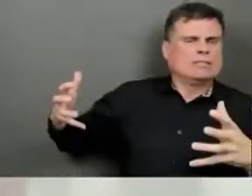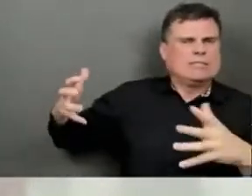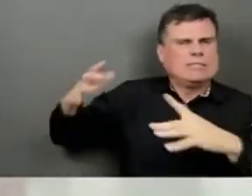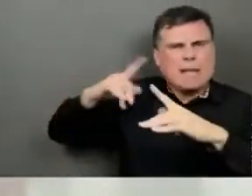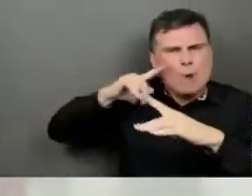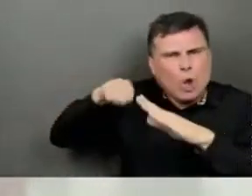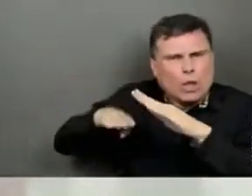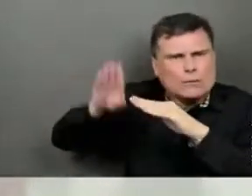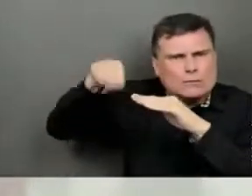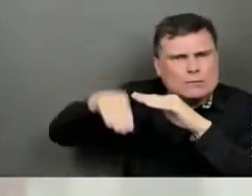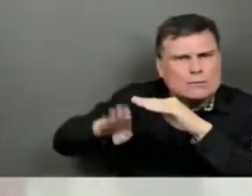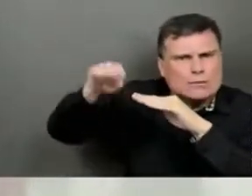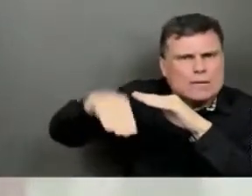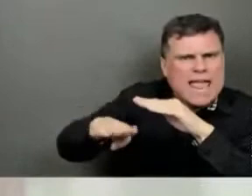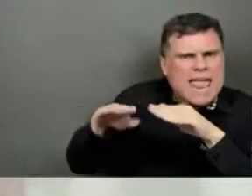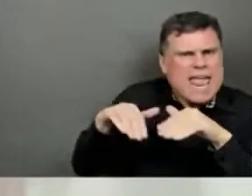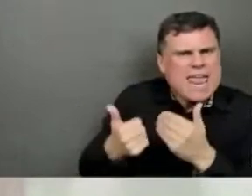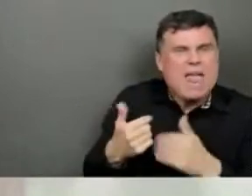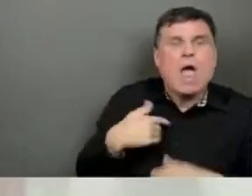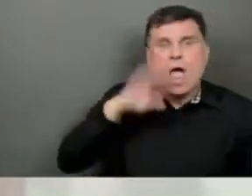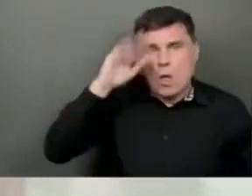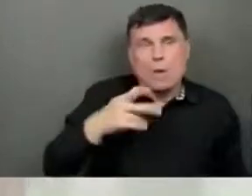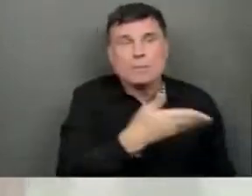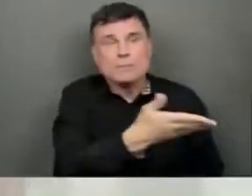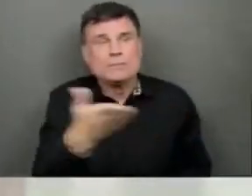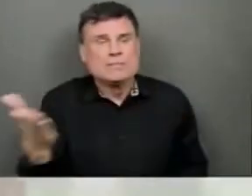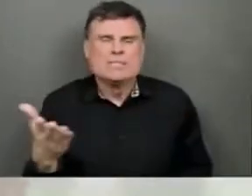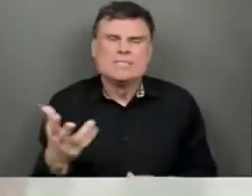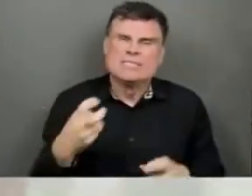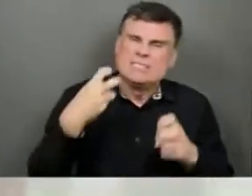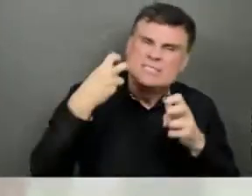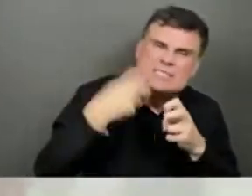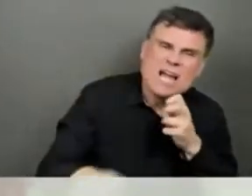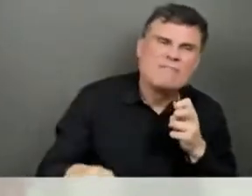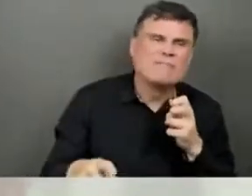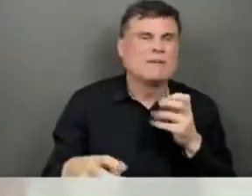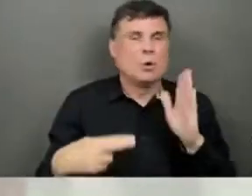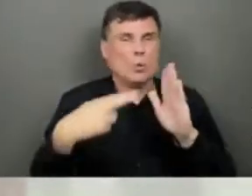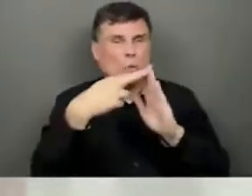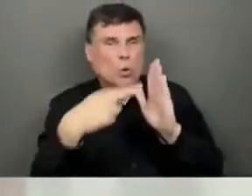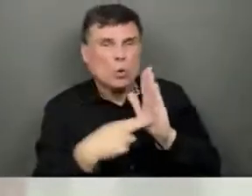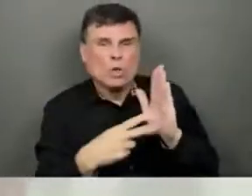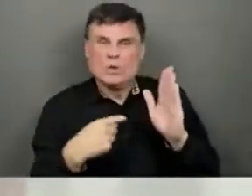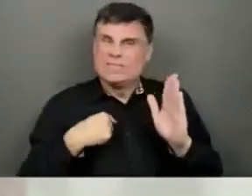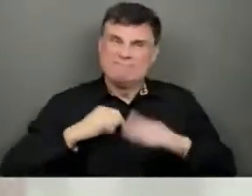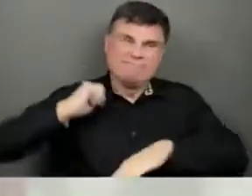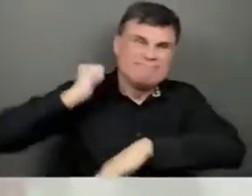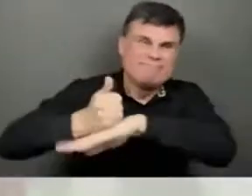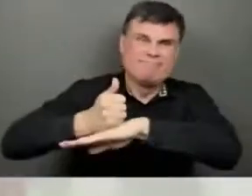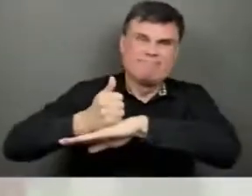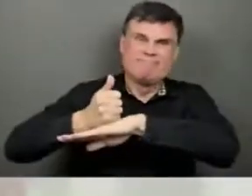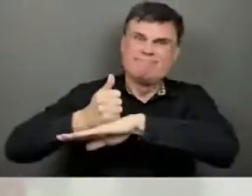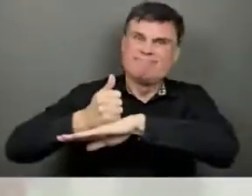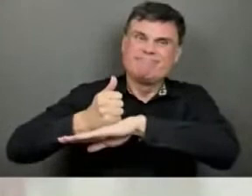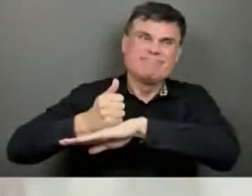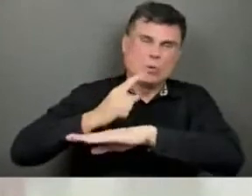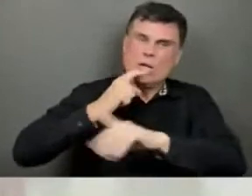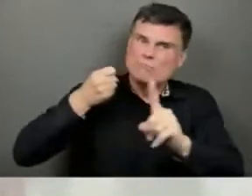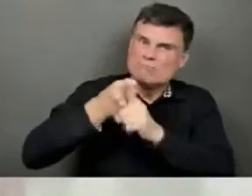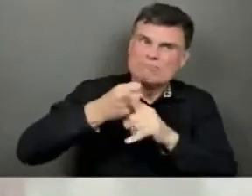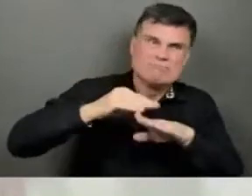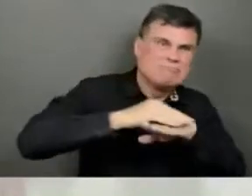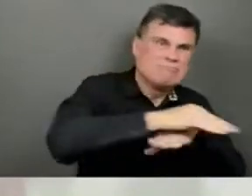hard on some people in our population, and the measures that we put in place have been hard, and they're not the same